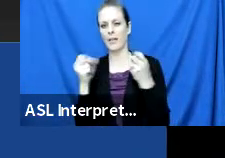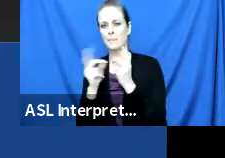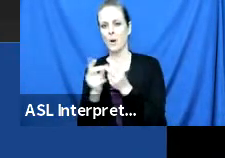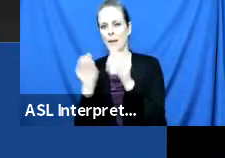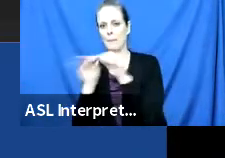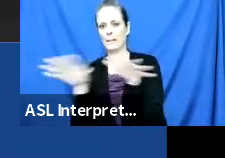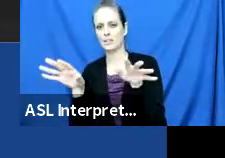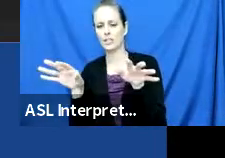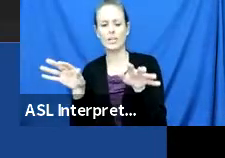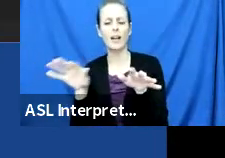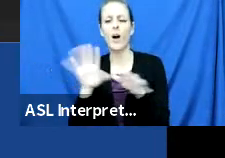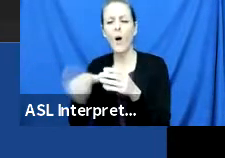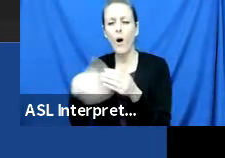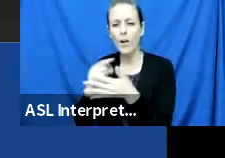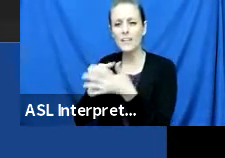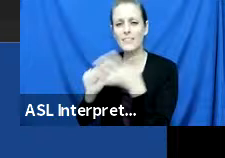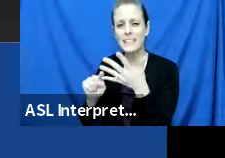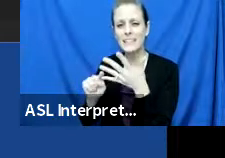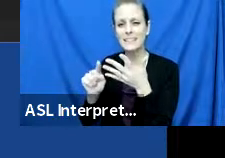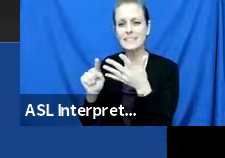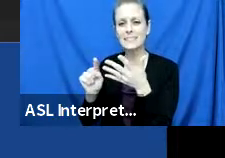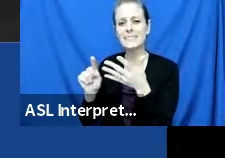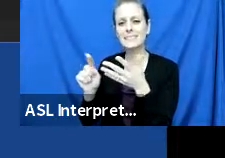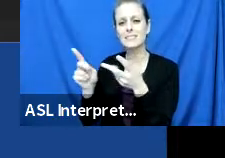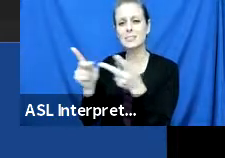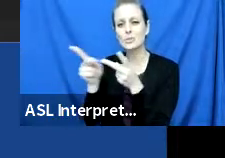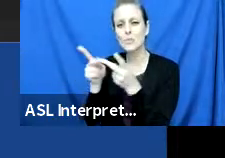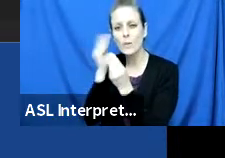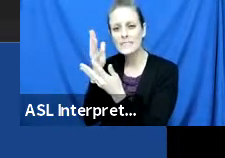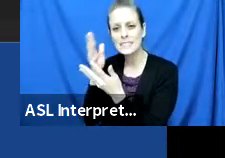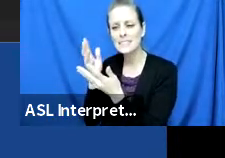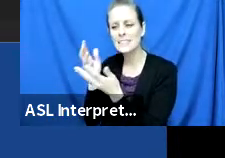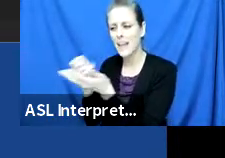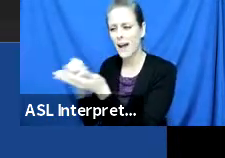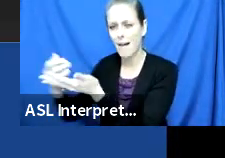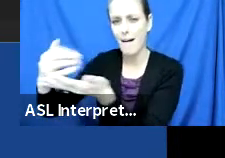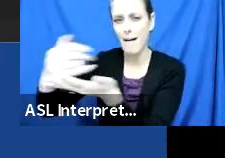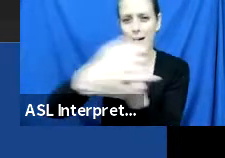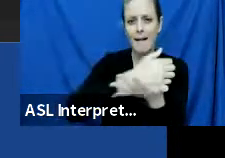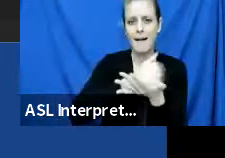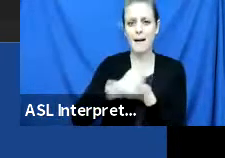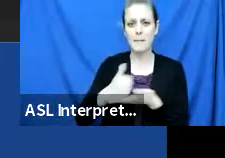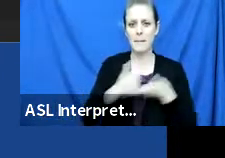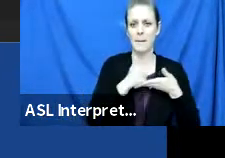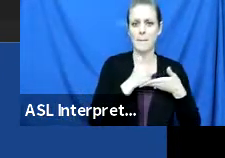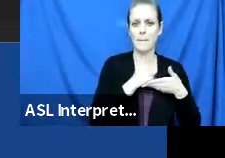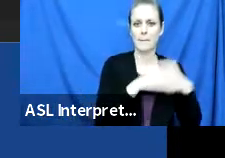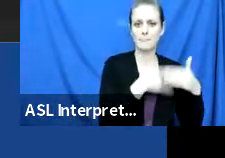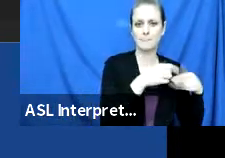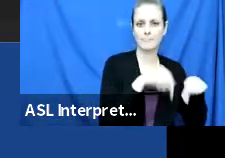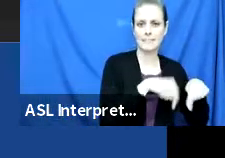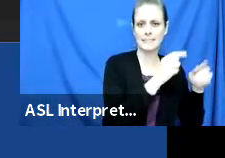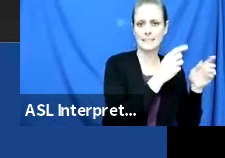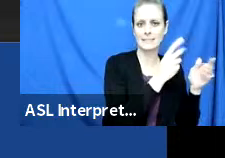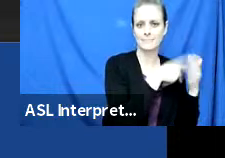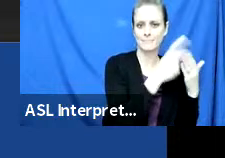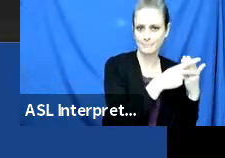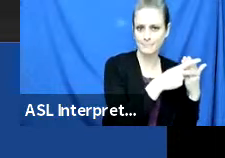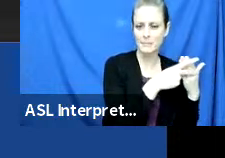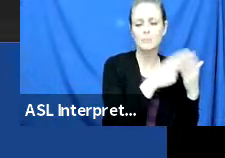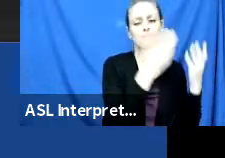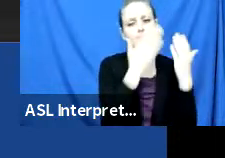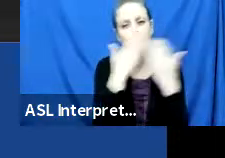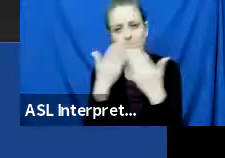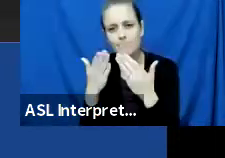from all of these sources to really shape our creative in this campaign. So much gratitude to the many, many inputs and